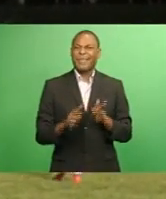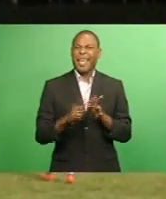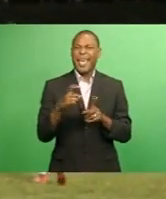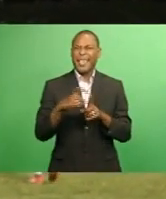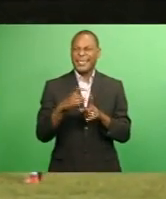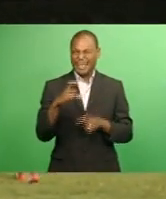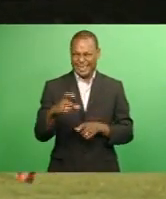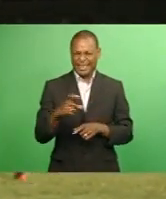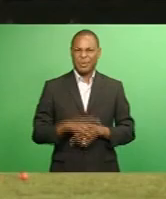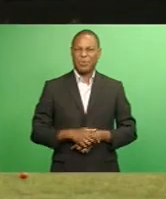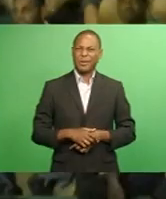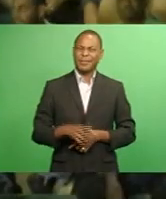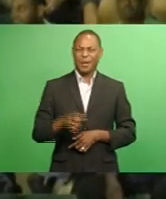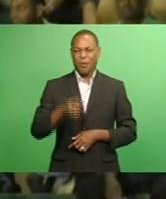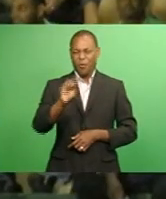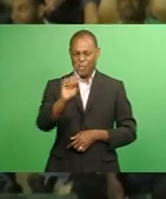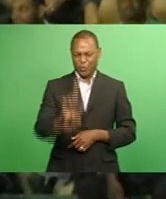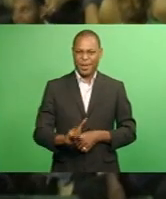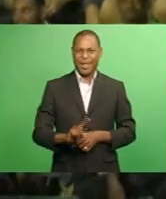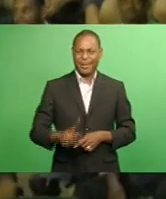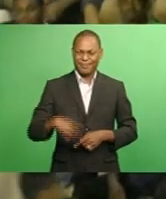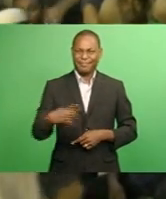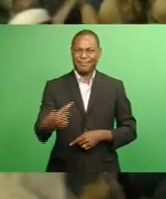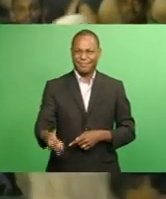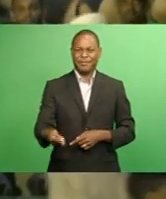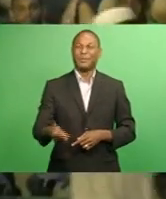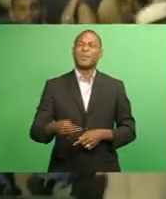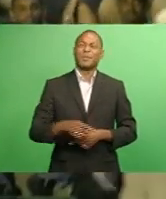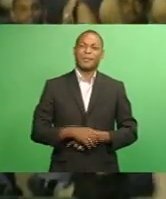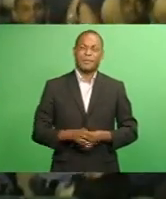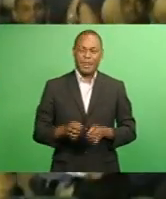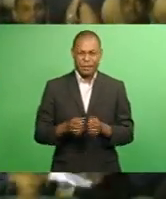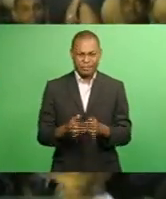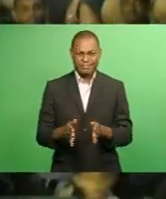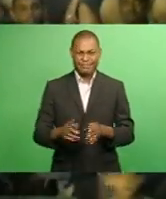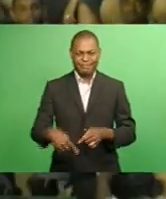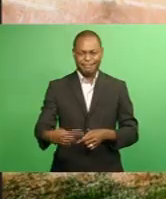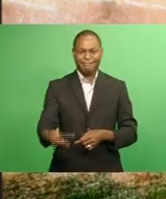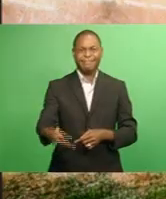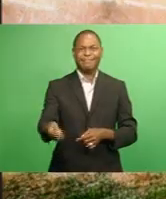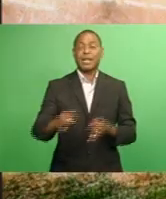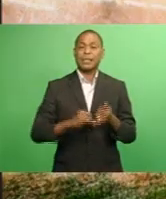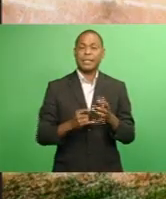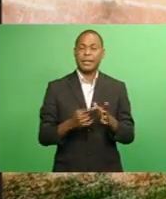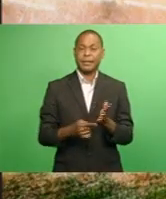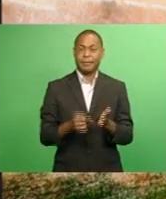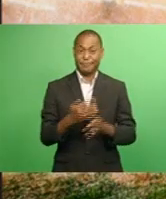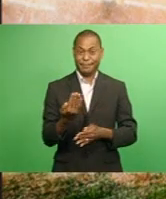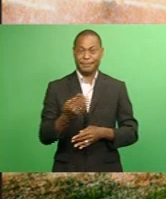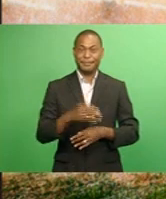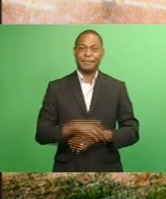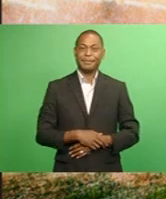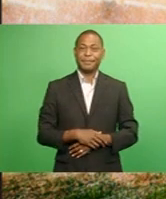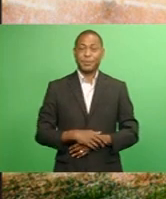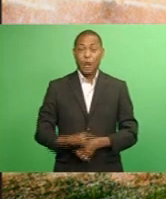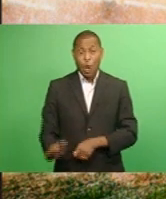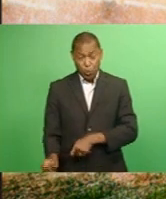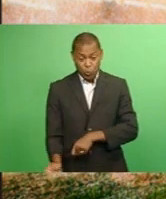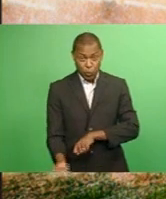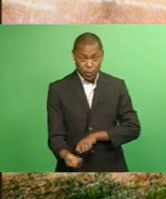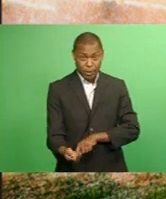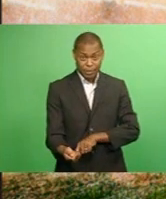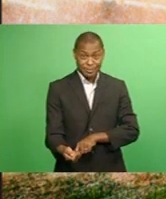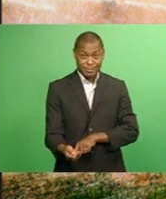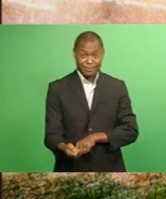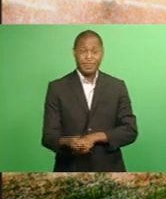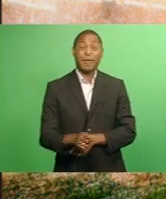resumes tomorrow with the finals on Sunday. Philip and Ikaso, FBC Sports. Former national cricket reps are being praised for